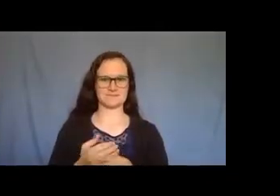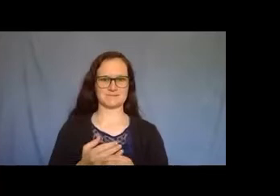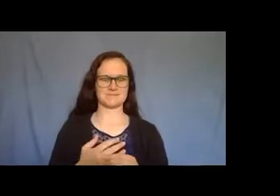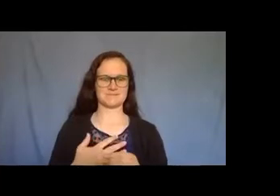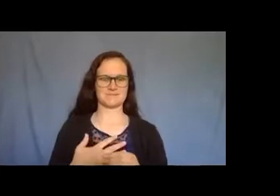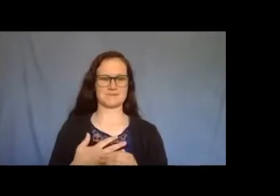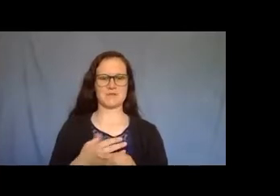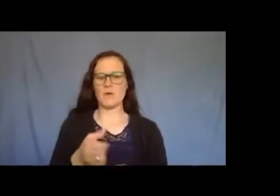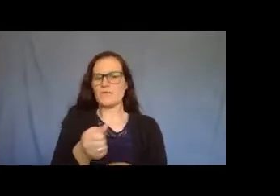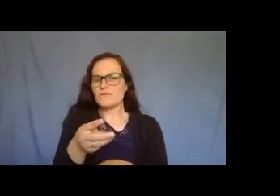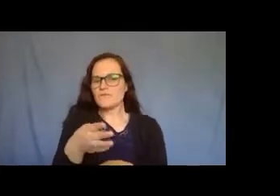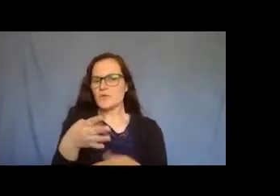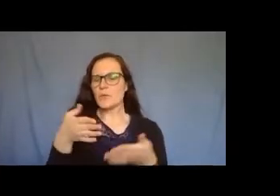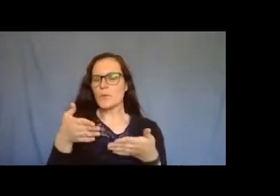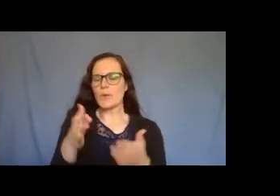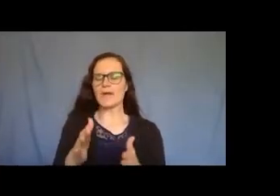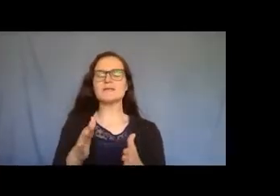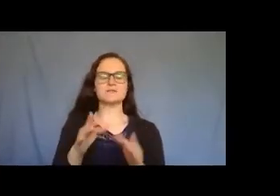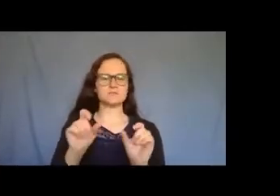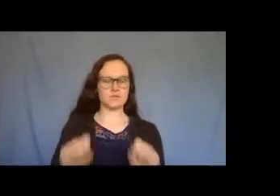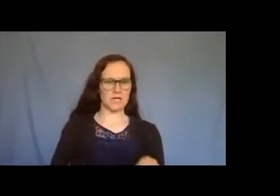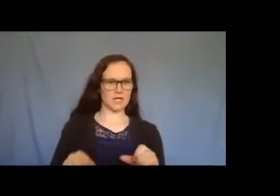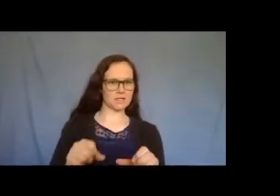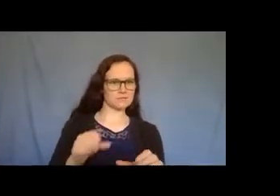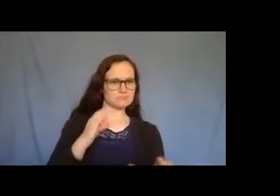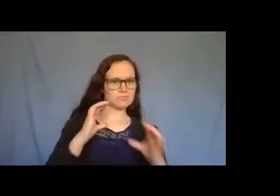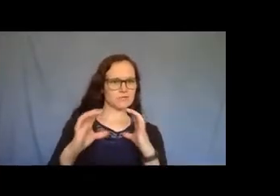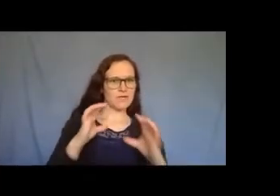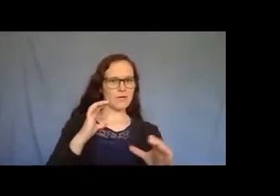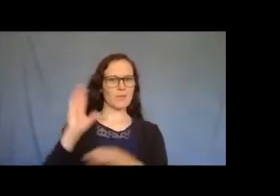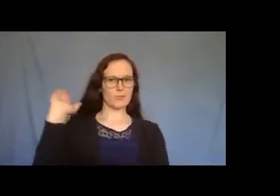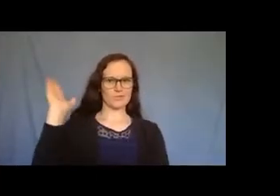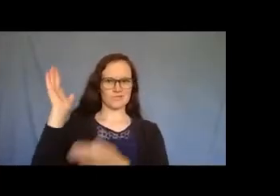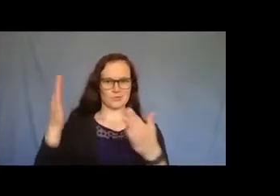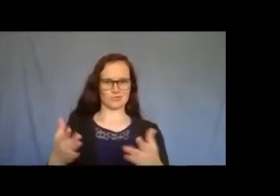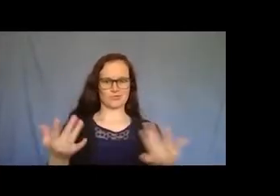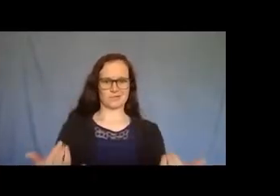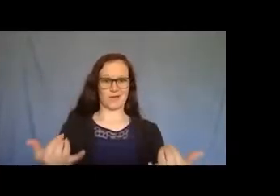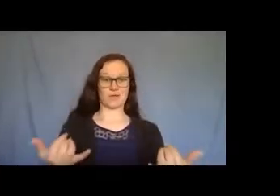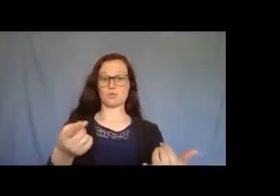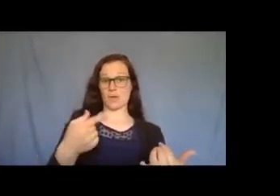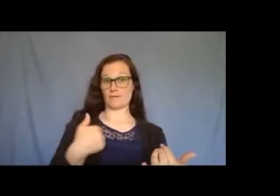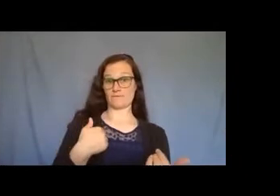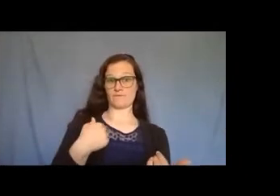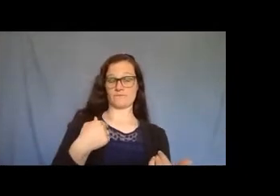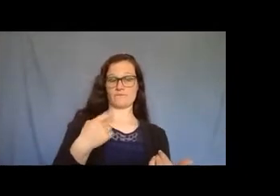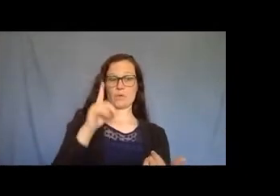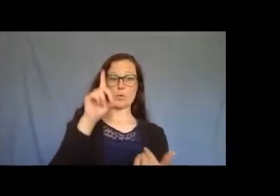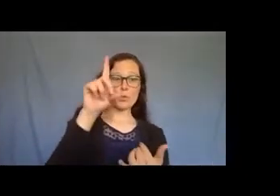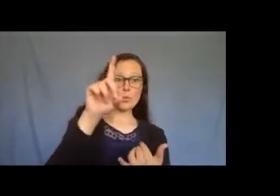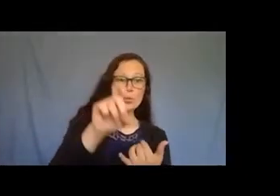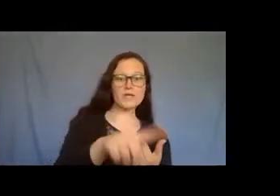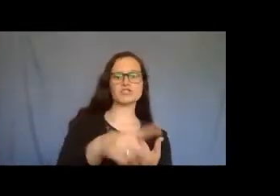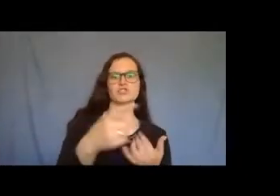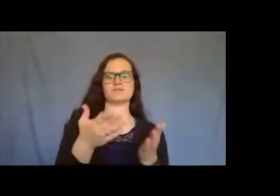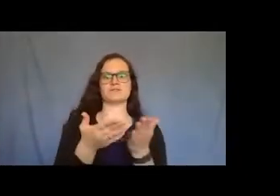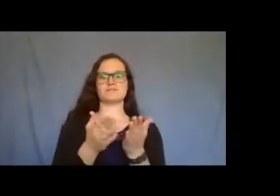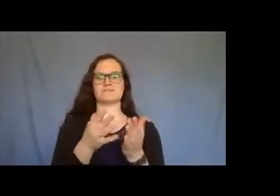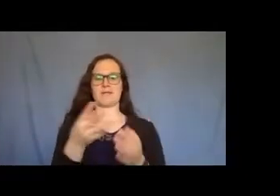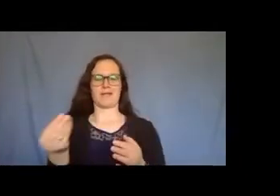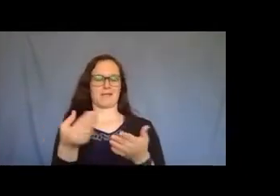interact with our presenters today is you have the Q&A box where you can submit questions.